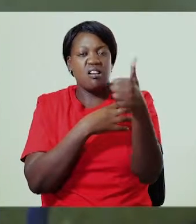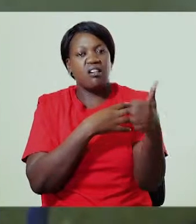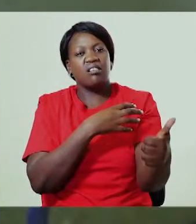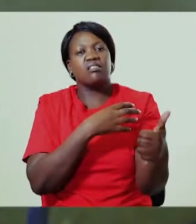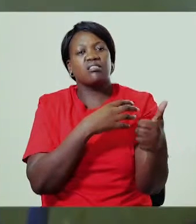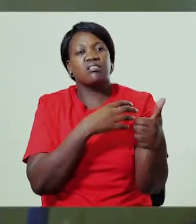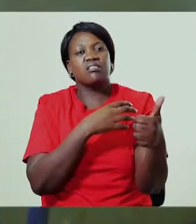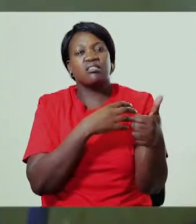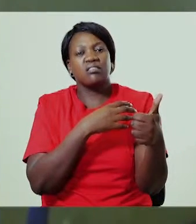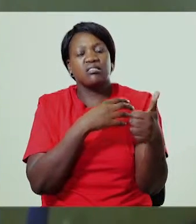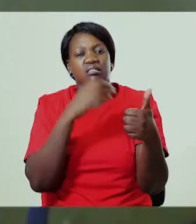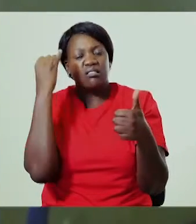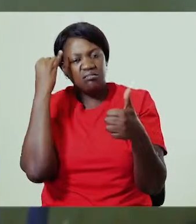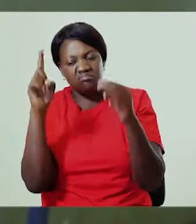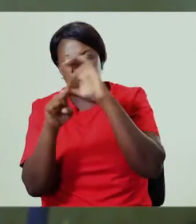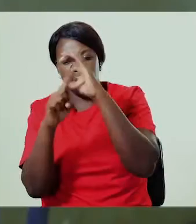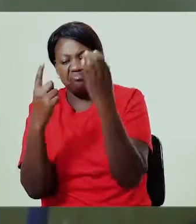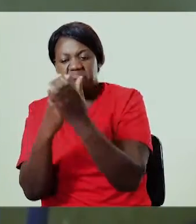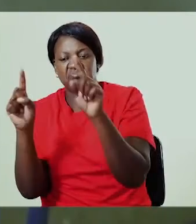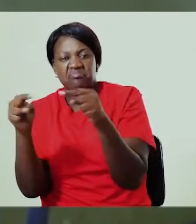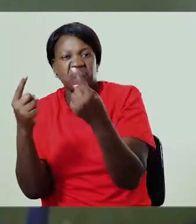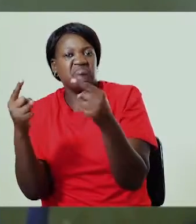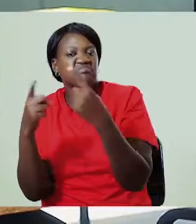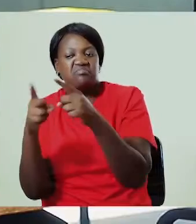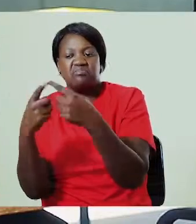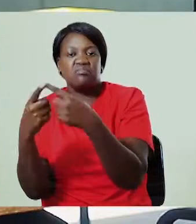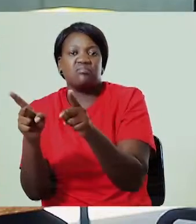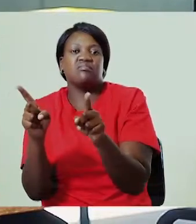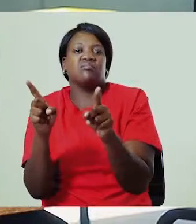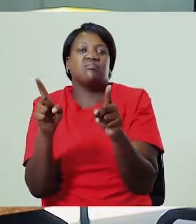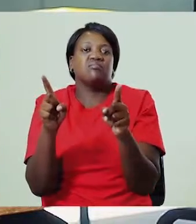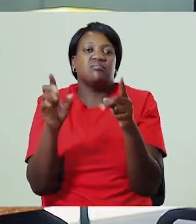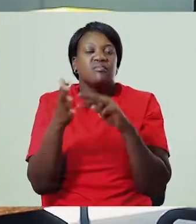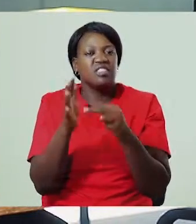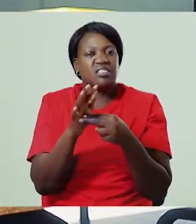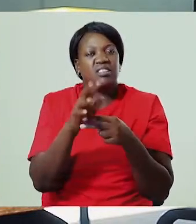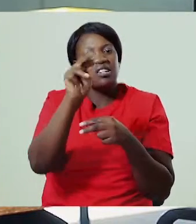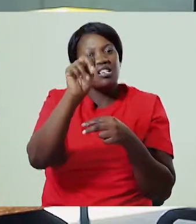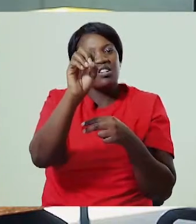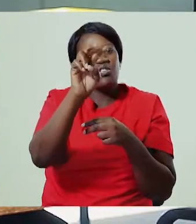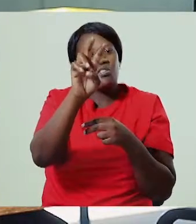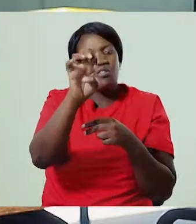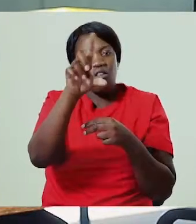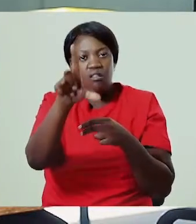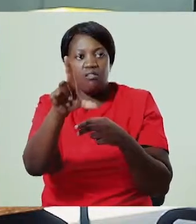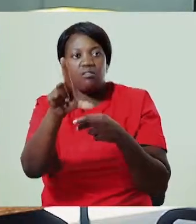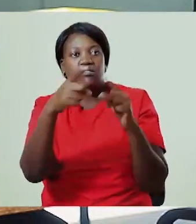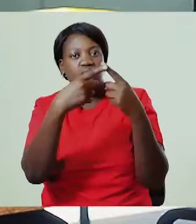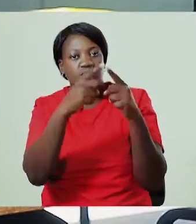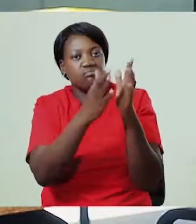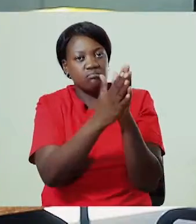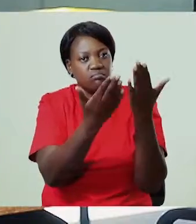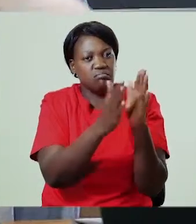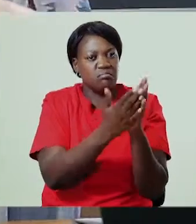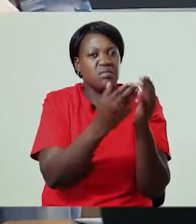like superstition, traditional taboos, religion, etc. Meaning, a novel and a short story can have